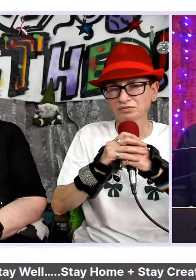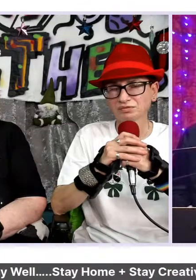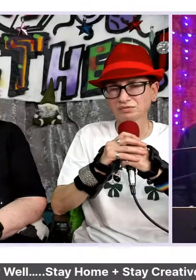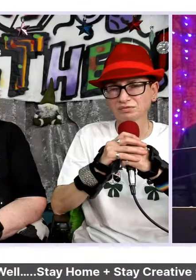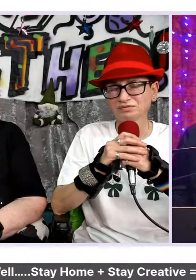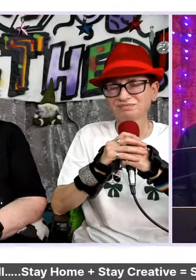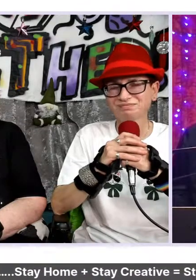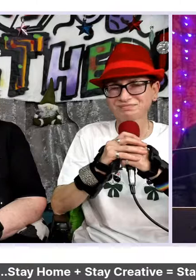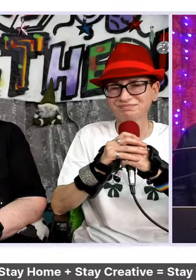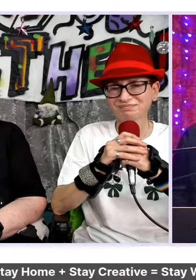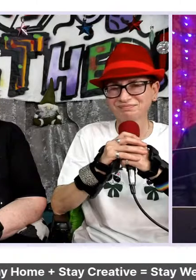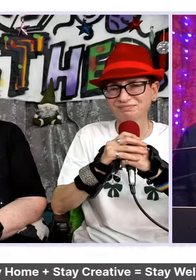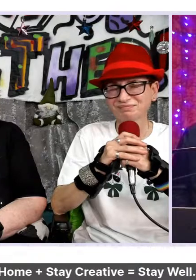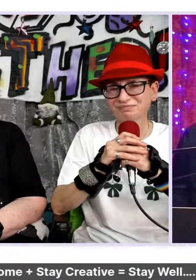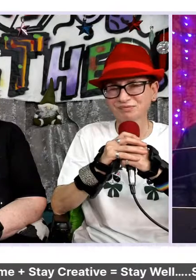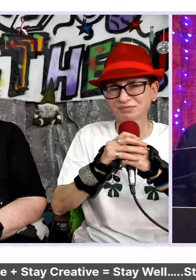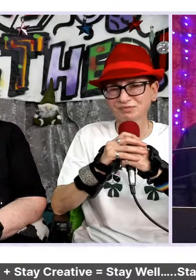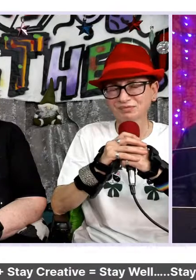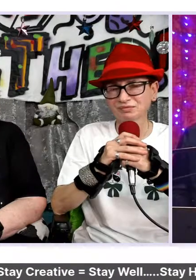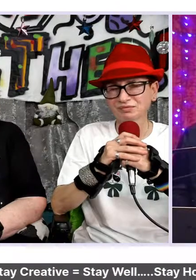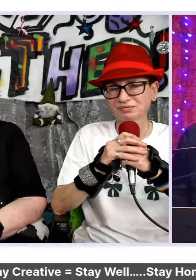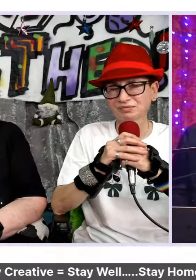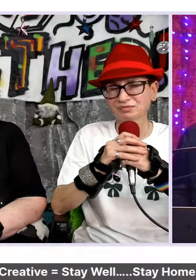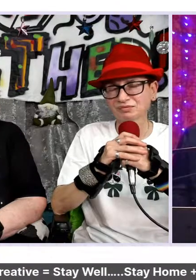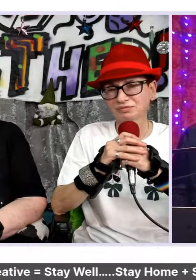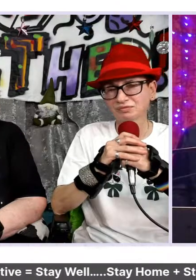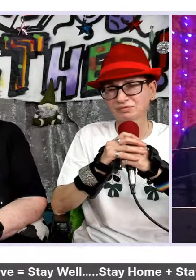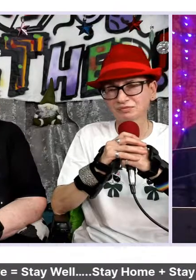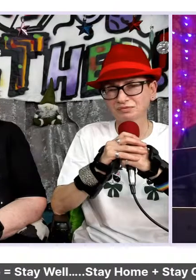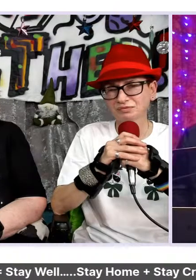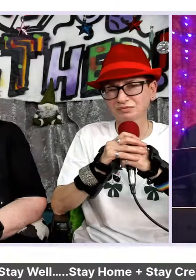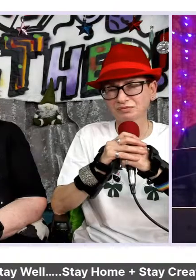a fly on the wall almost in that kind of creative